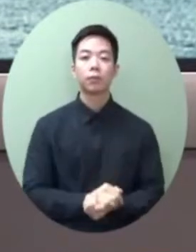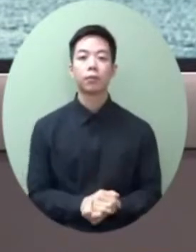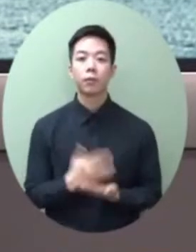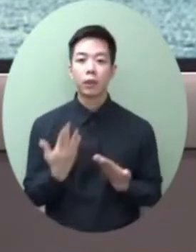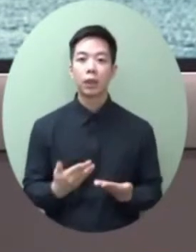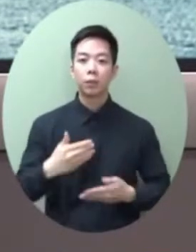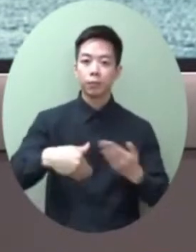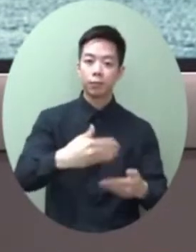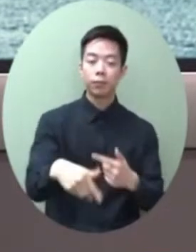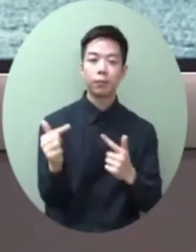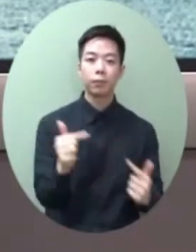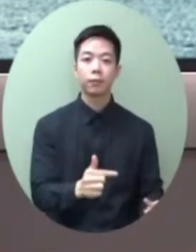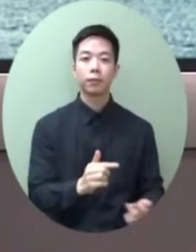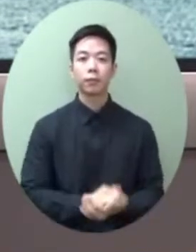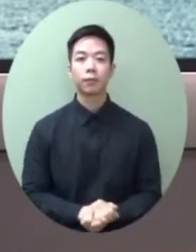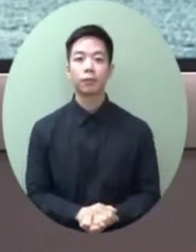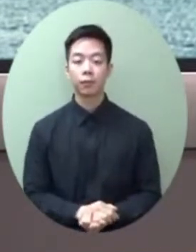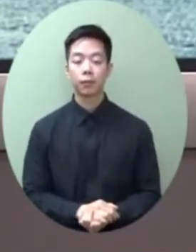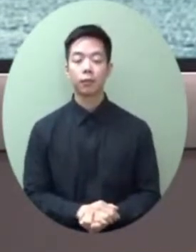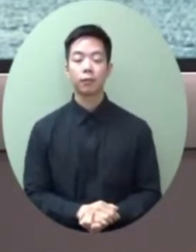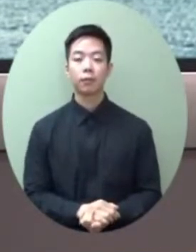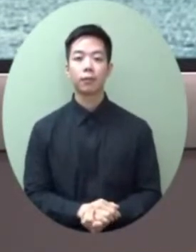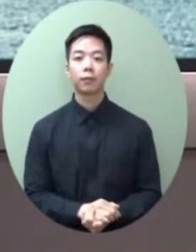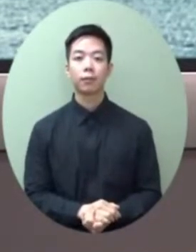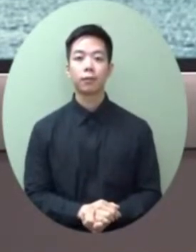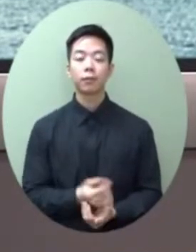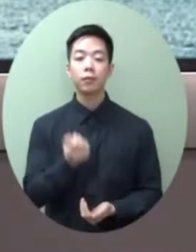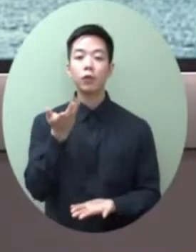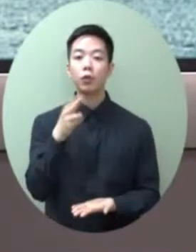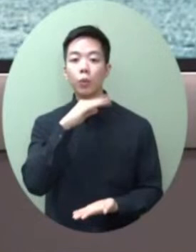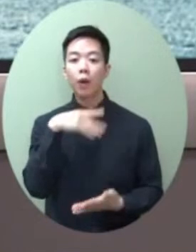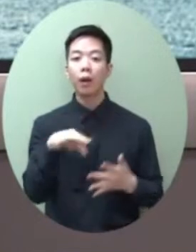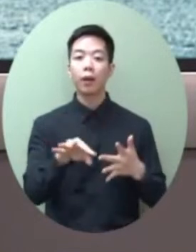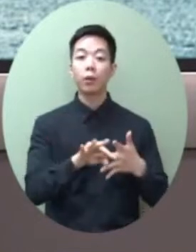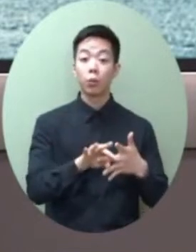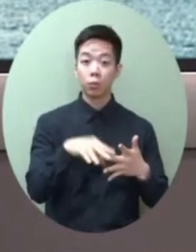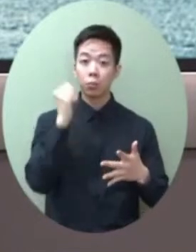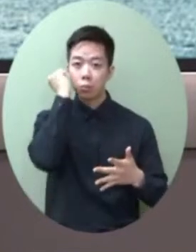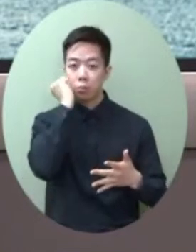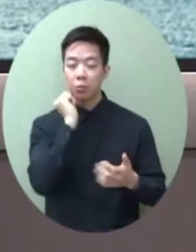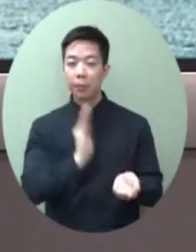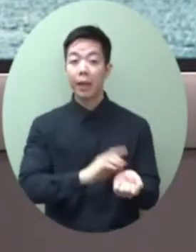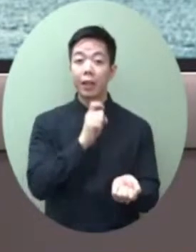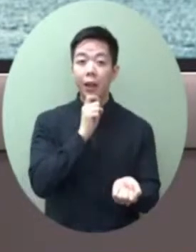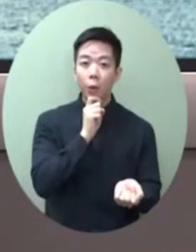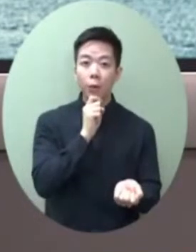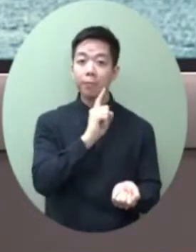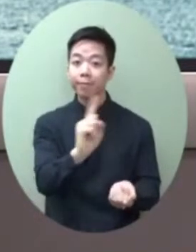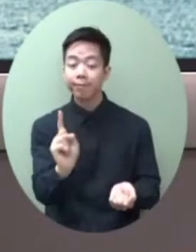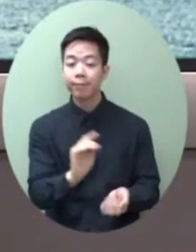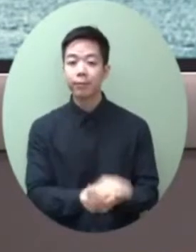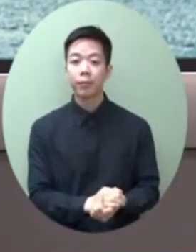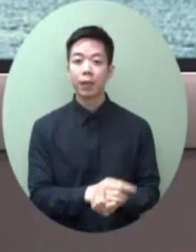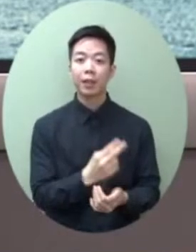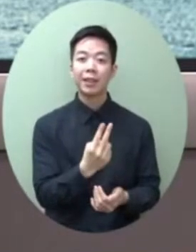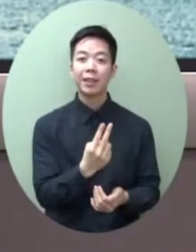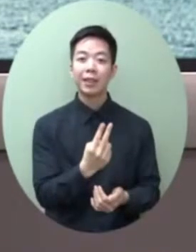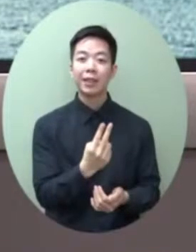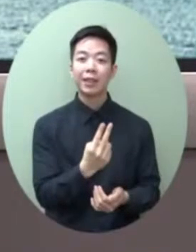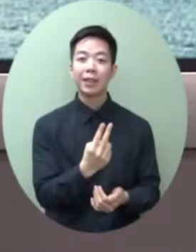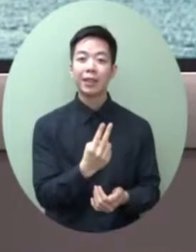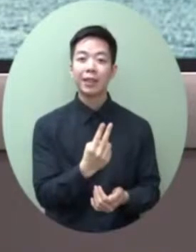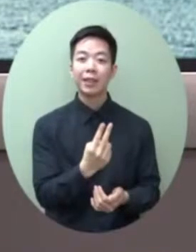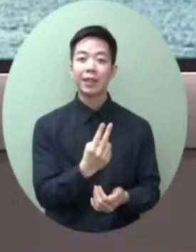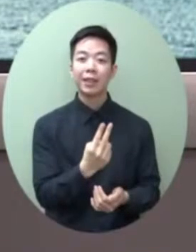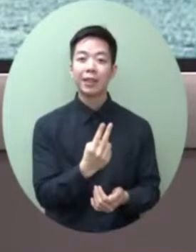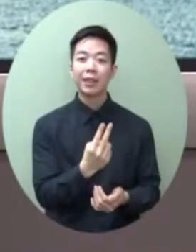involving both residents and staff. We are following up with them. For the elderly homes affected, these are the following.